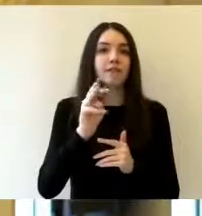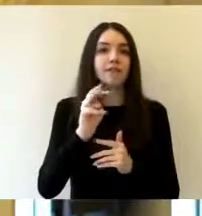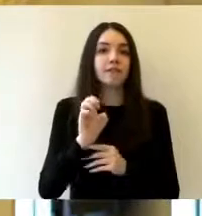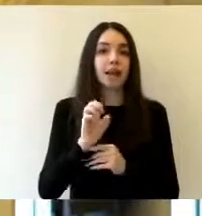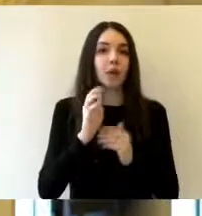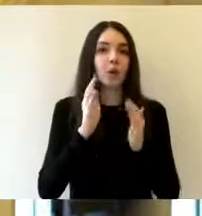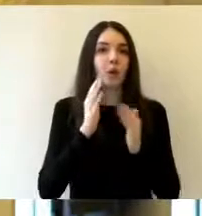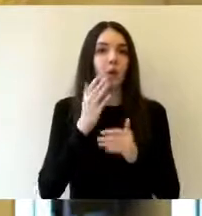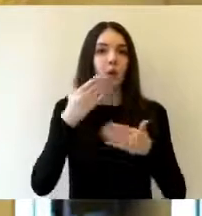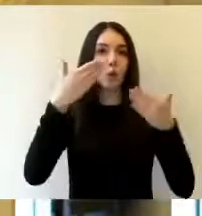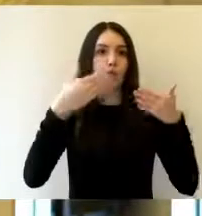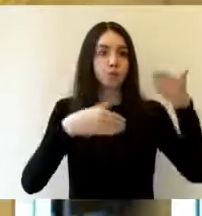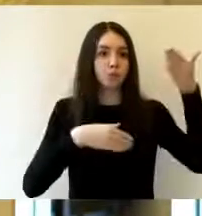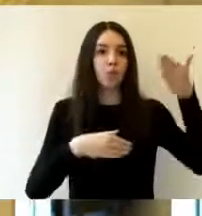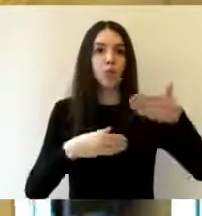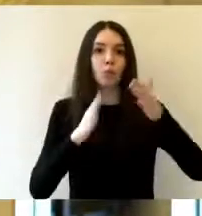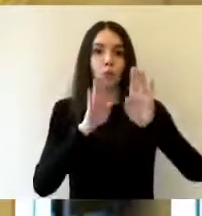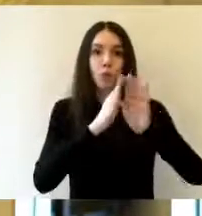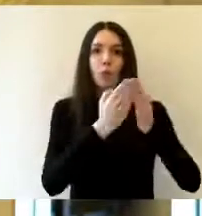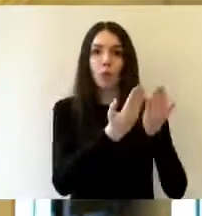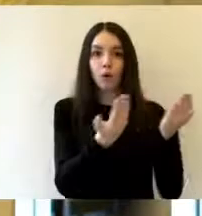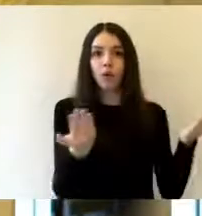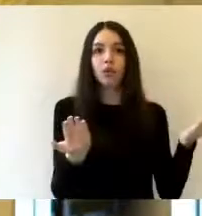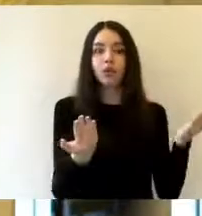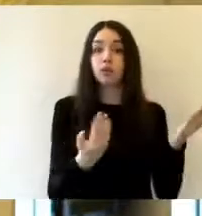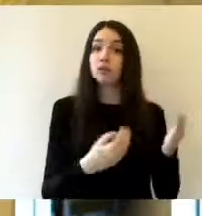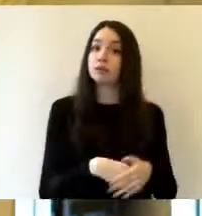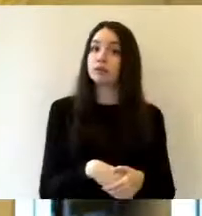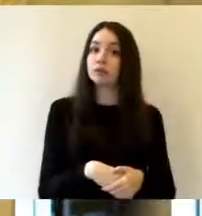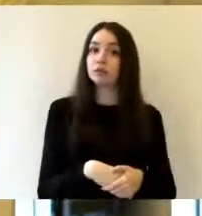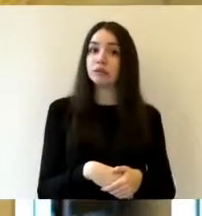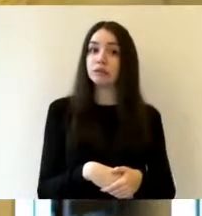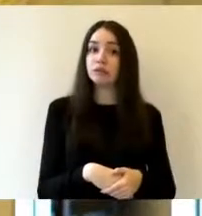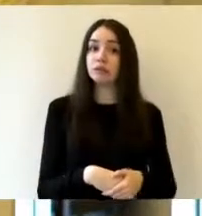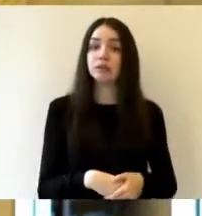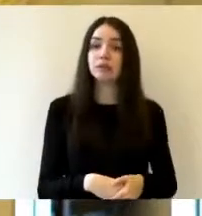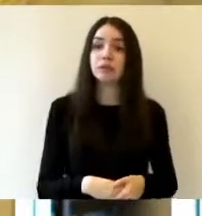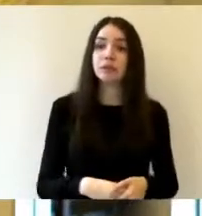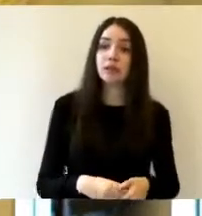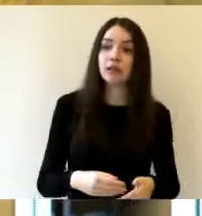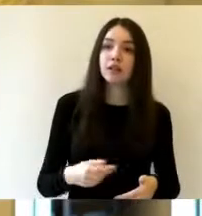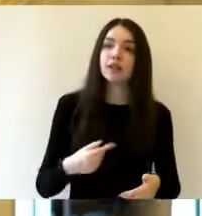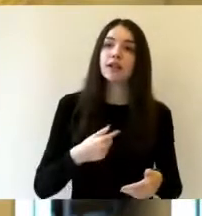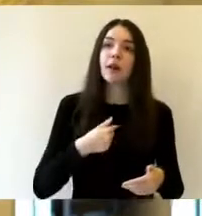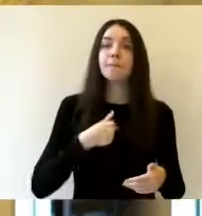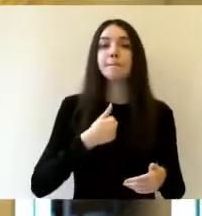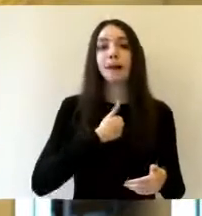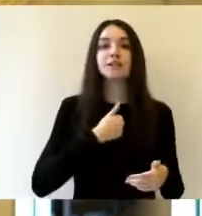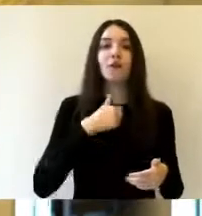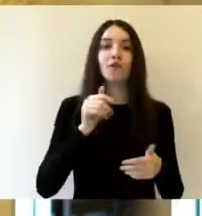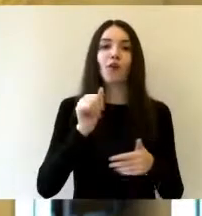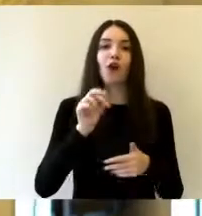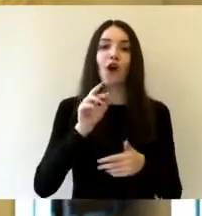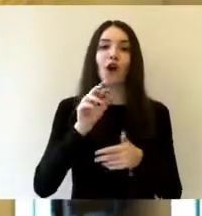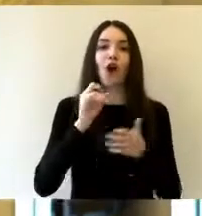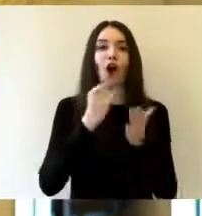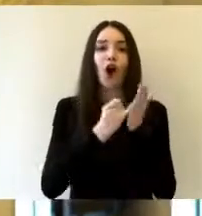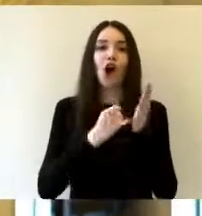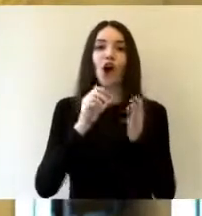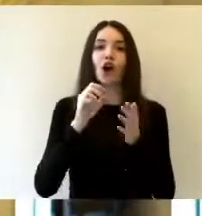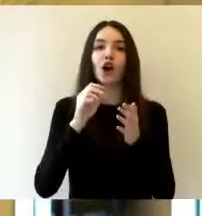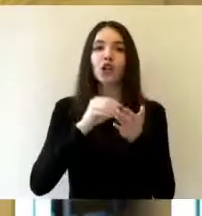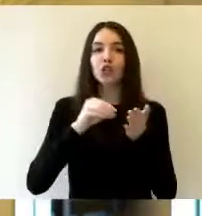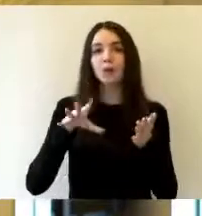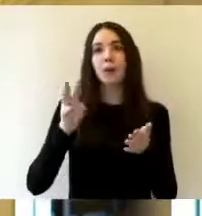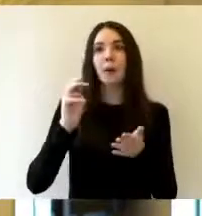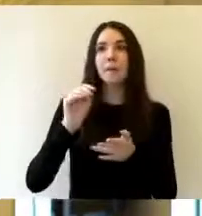And so, you know, again, because I had had, not because I was an art student at MICA, basically, despite that, they were like, do you have